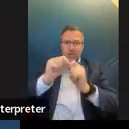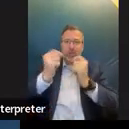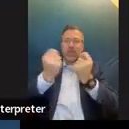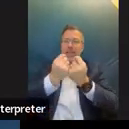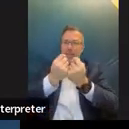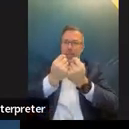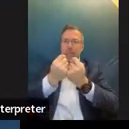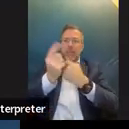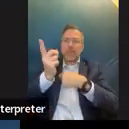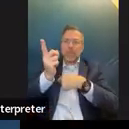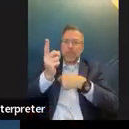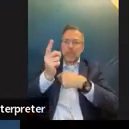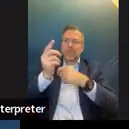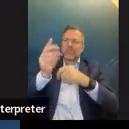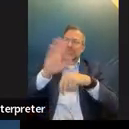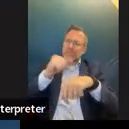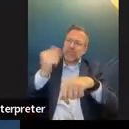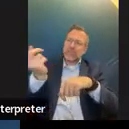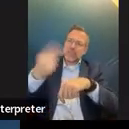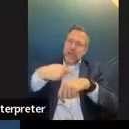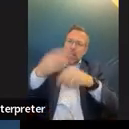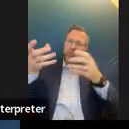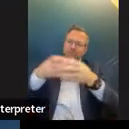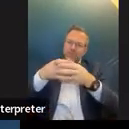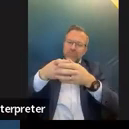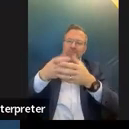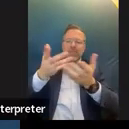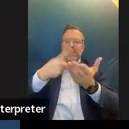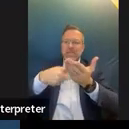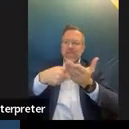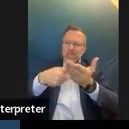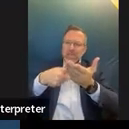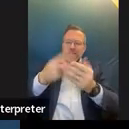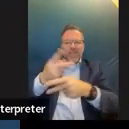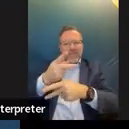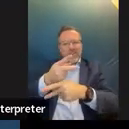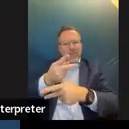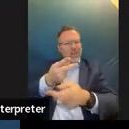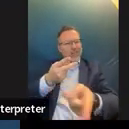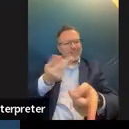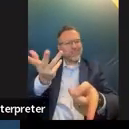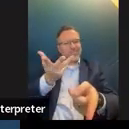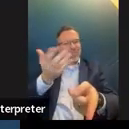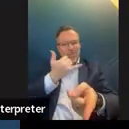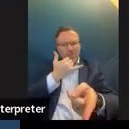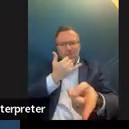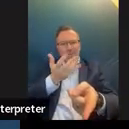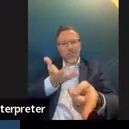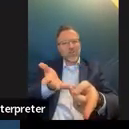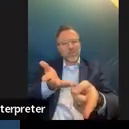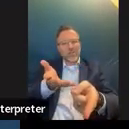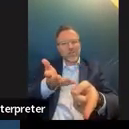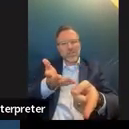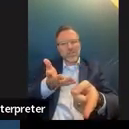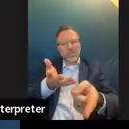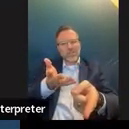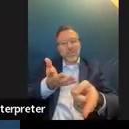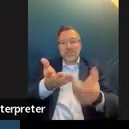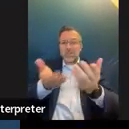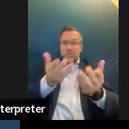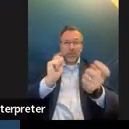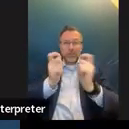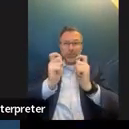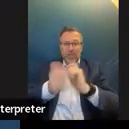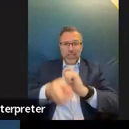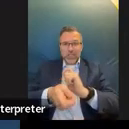together, and see if you could figure out what's going on and try changing things up.